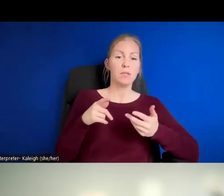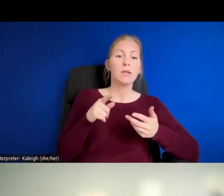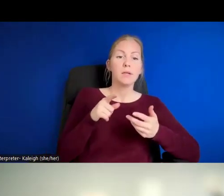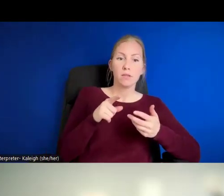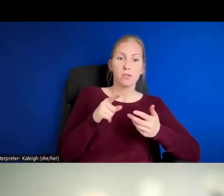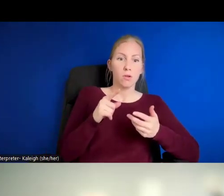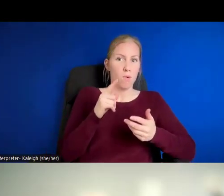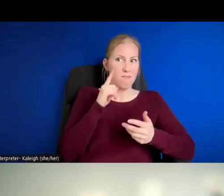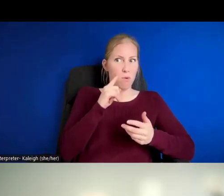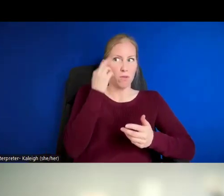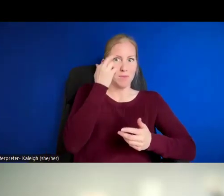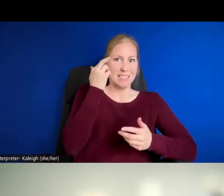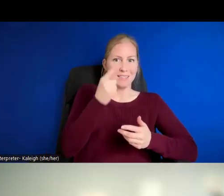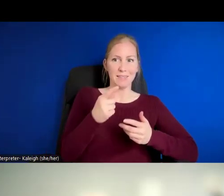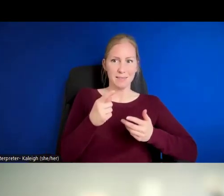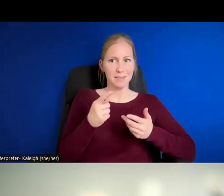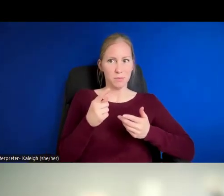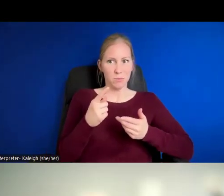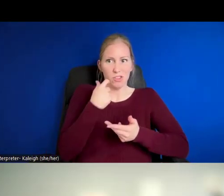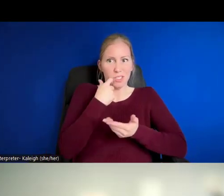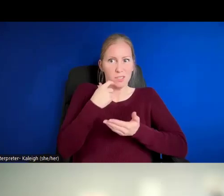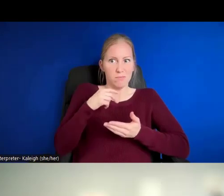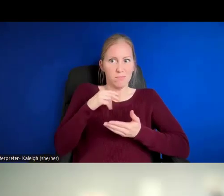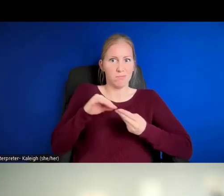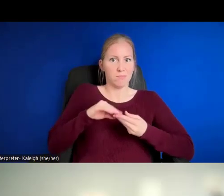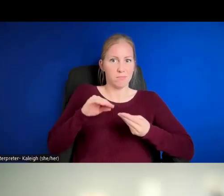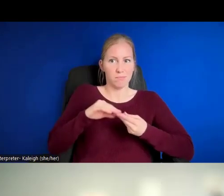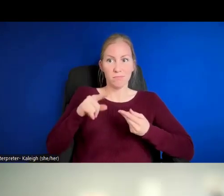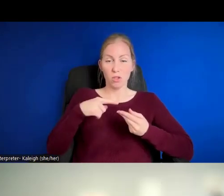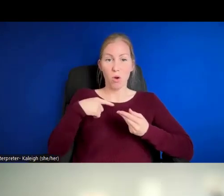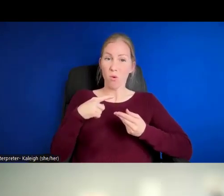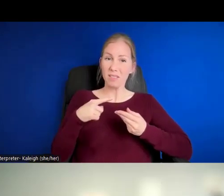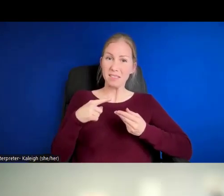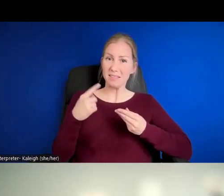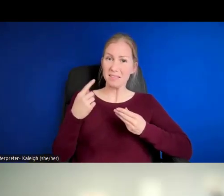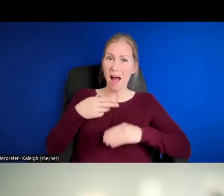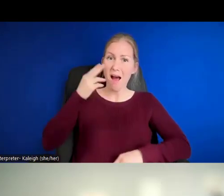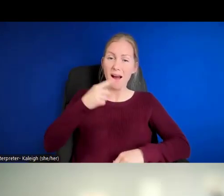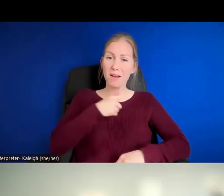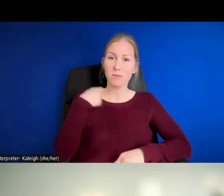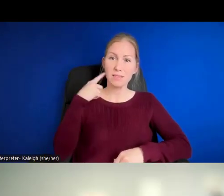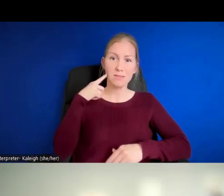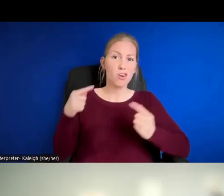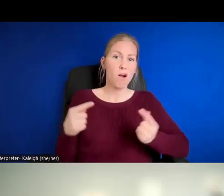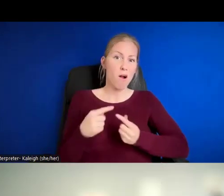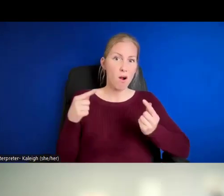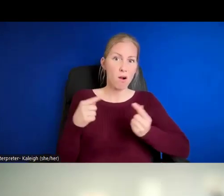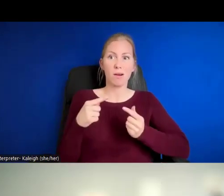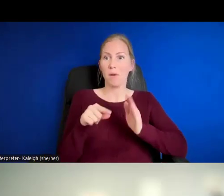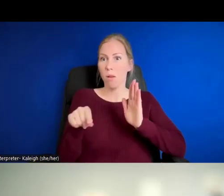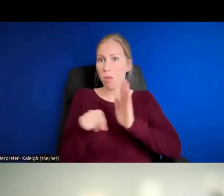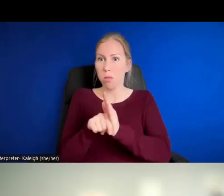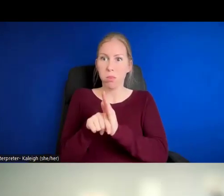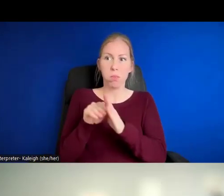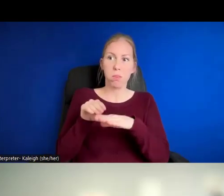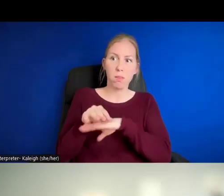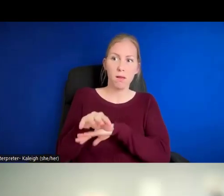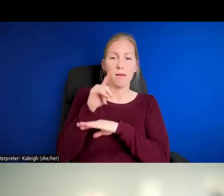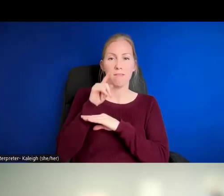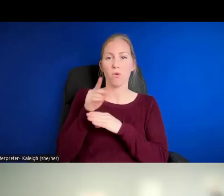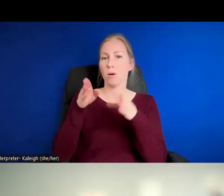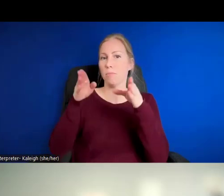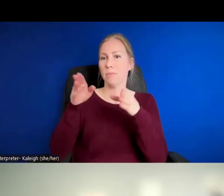severity of the intervention and the risk of harm to those involved. For chemical restraint